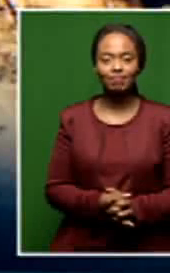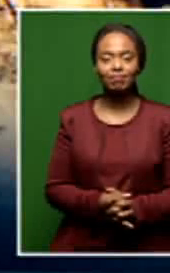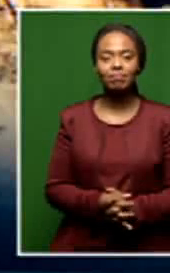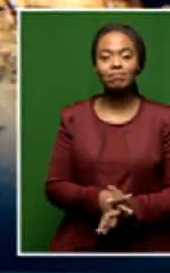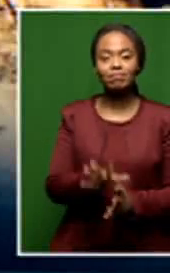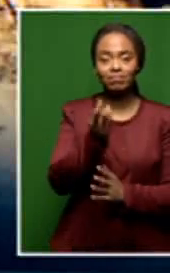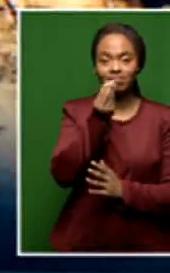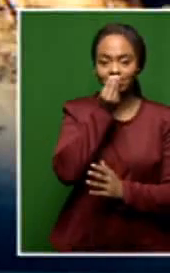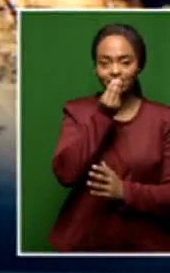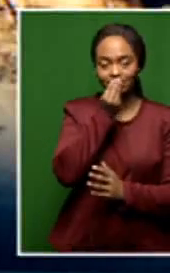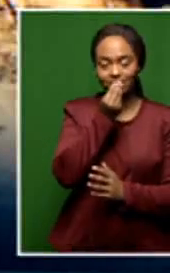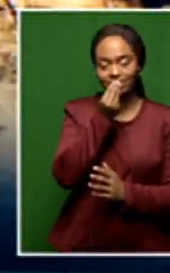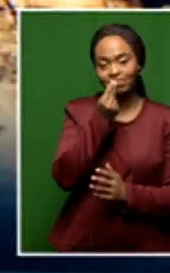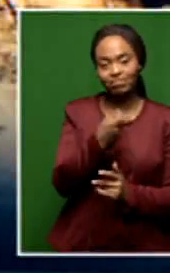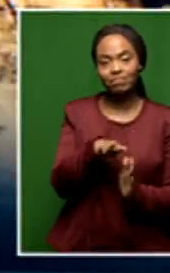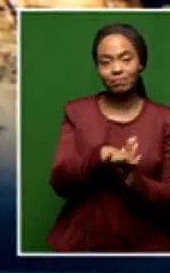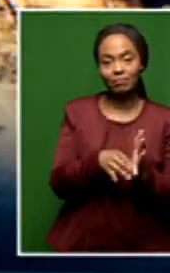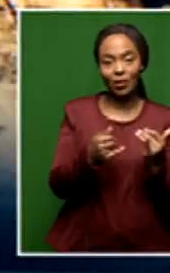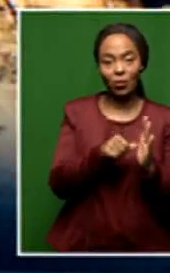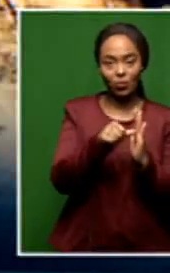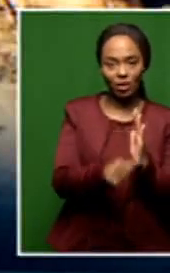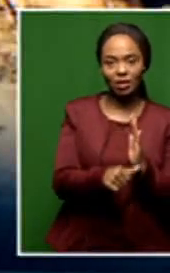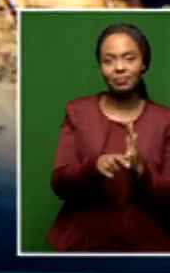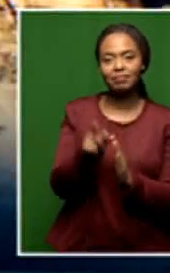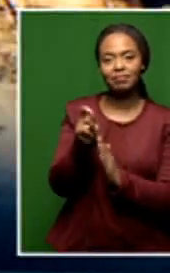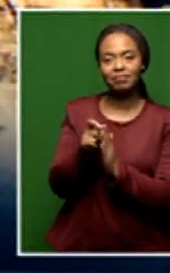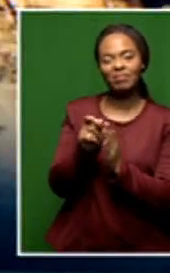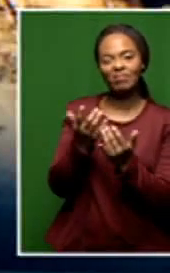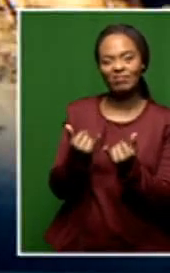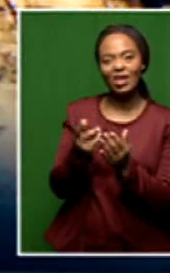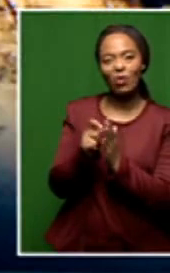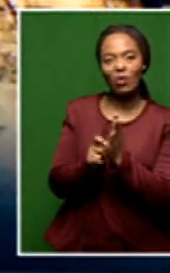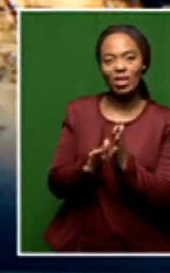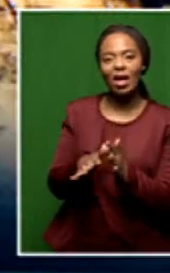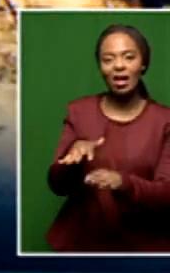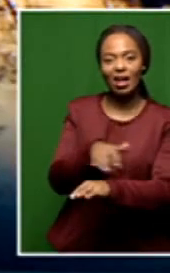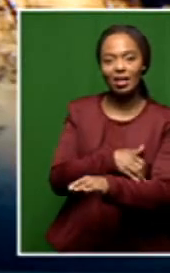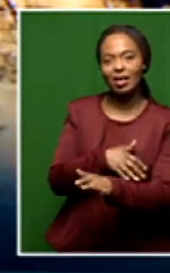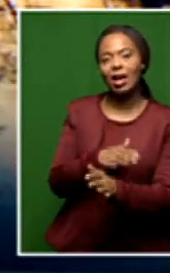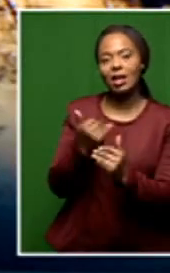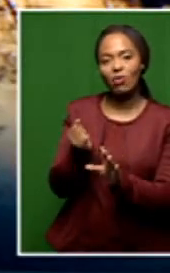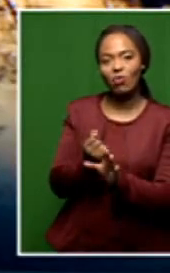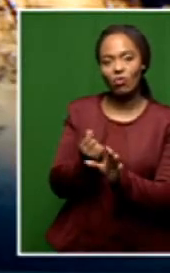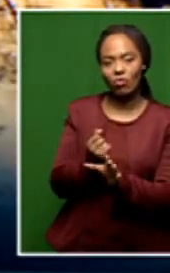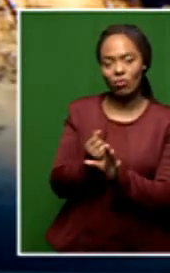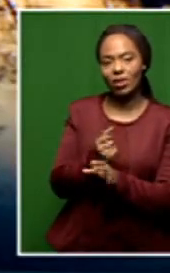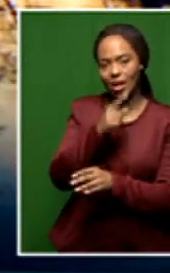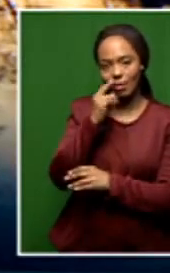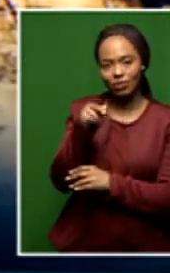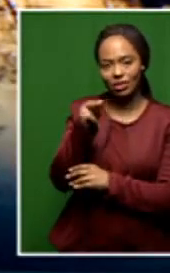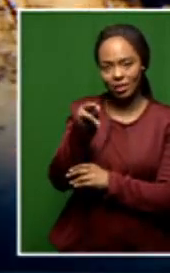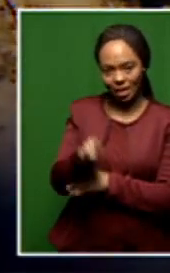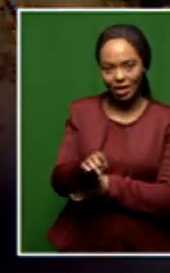On our food segment this week, we speak to author, gardener and cook Jane Griffiths, and she has recently released her new book